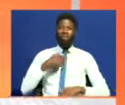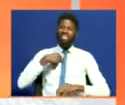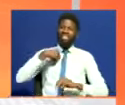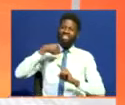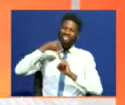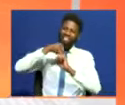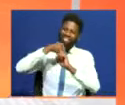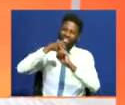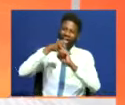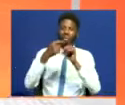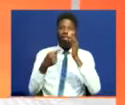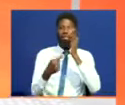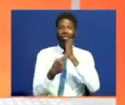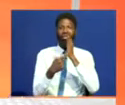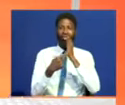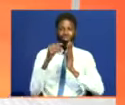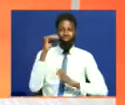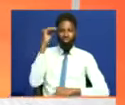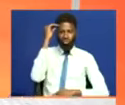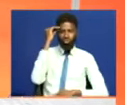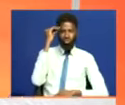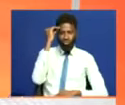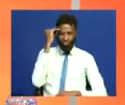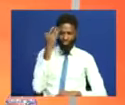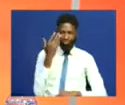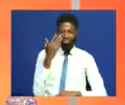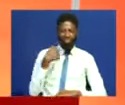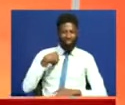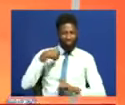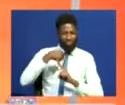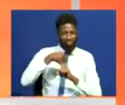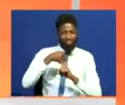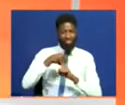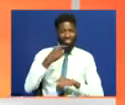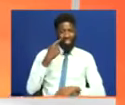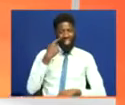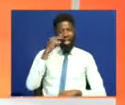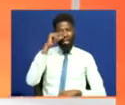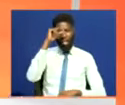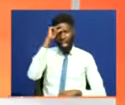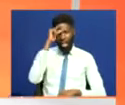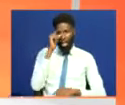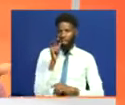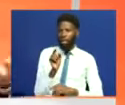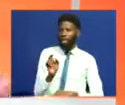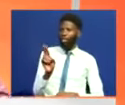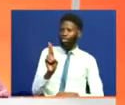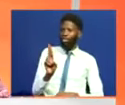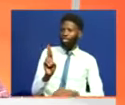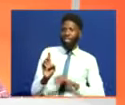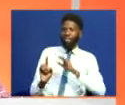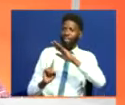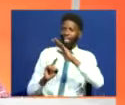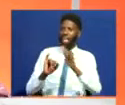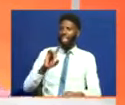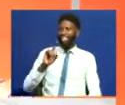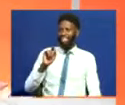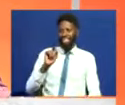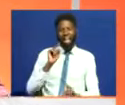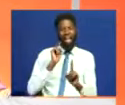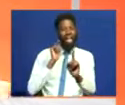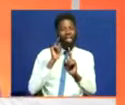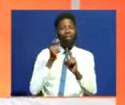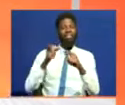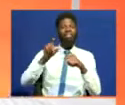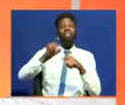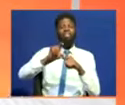And you can see the government has worked through the Ministry of ICT to increase digital services in this country. From where we started when we came to government, it was about